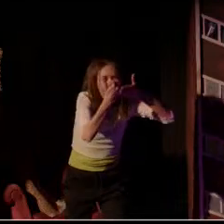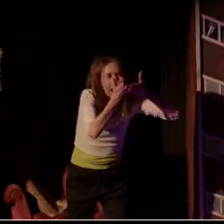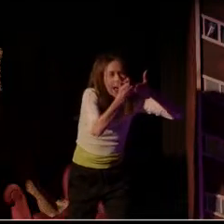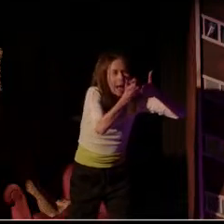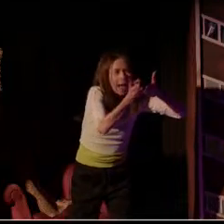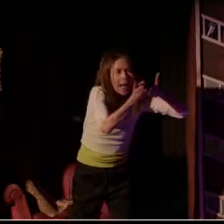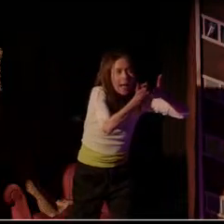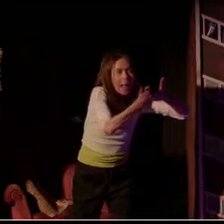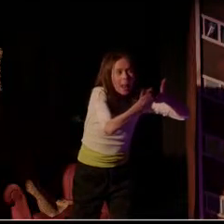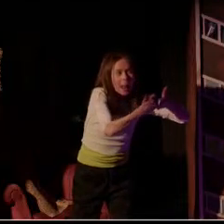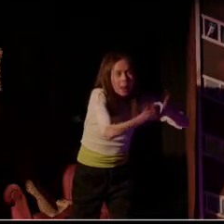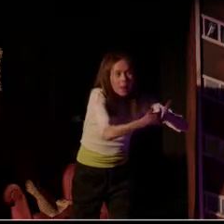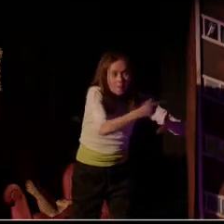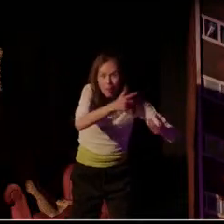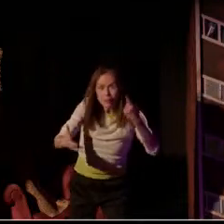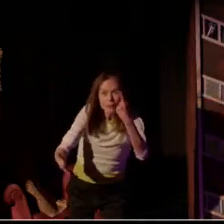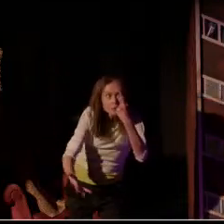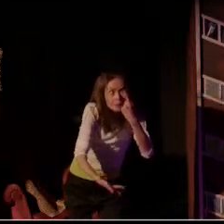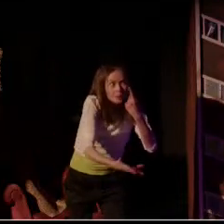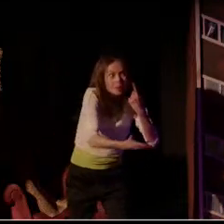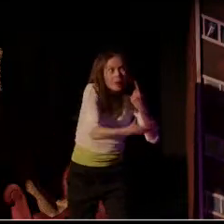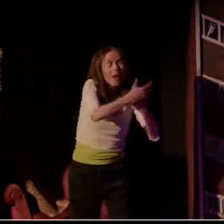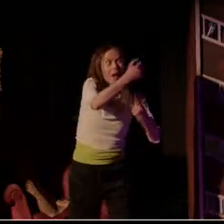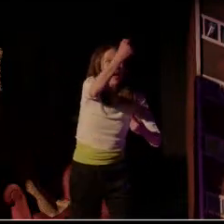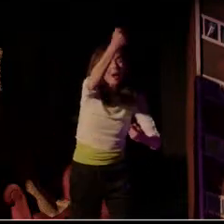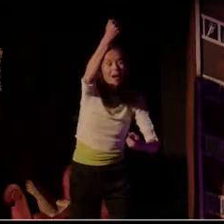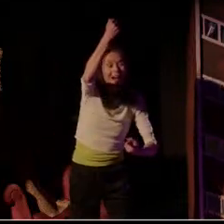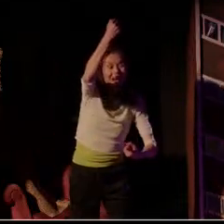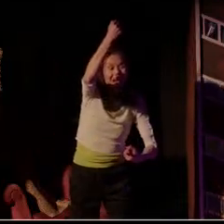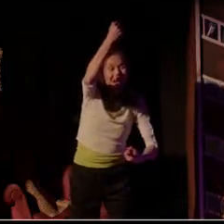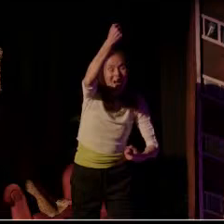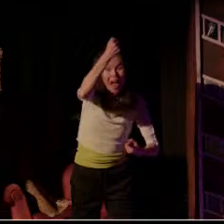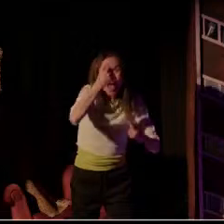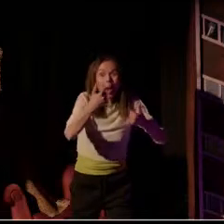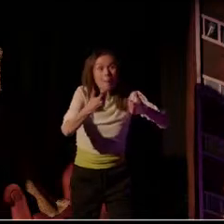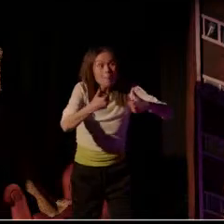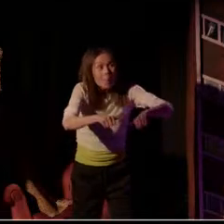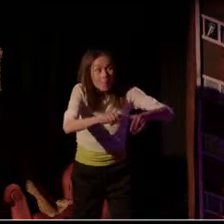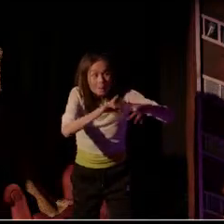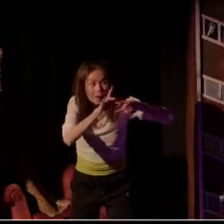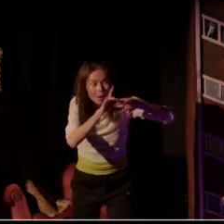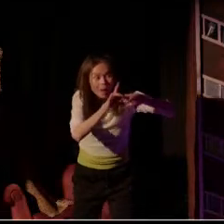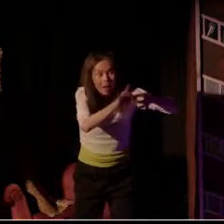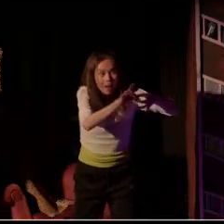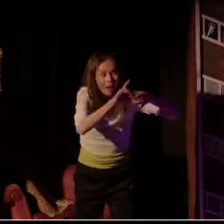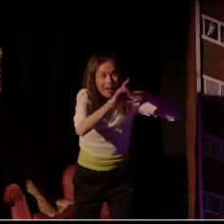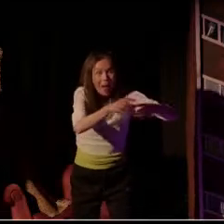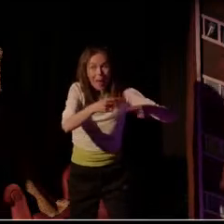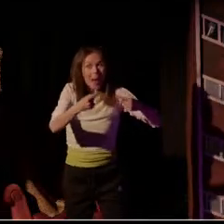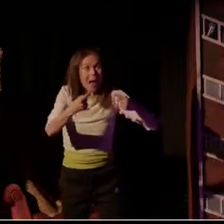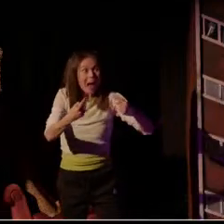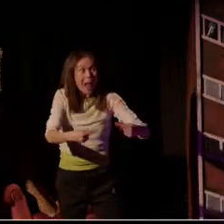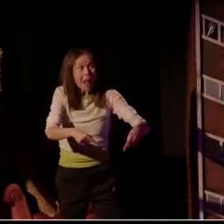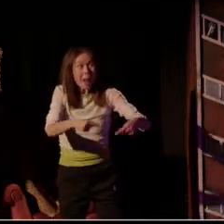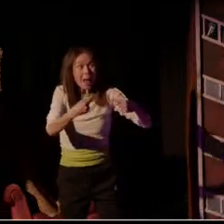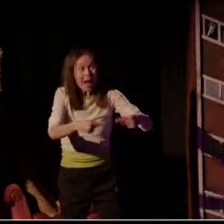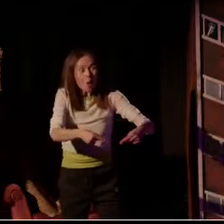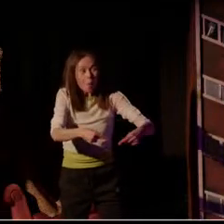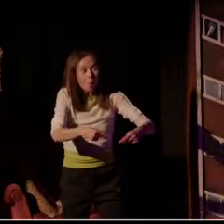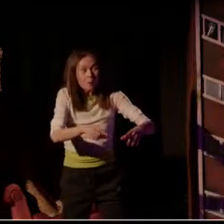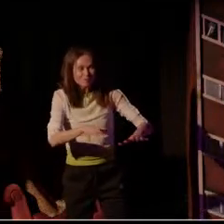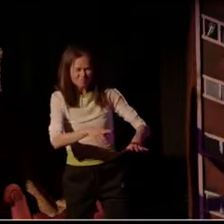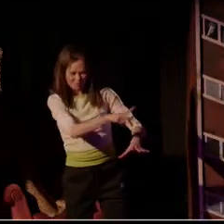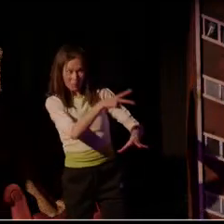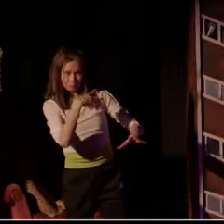as becomes your status, where you'll enjoy your lady, for I can see that you'd much